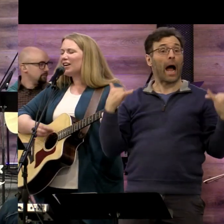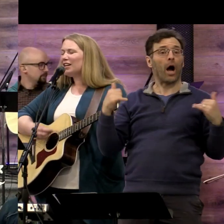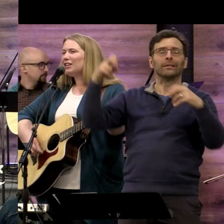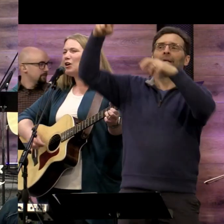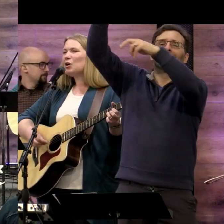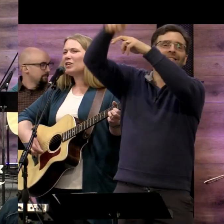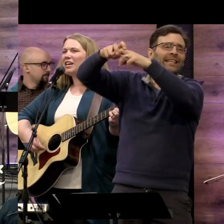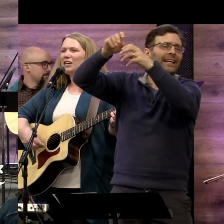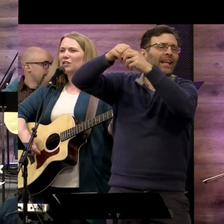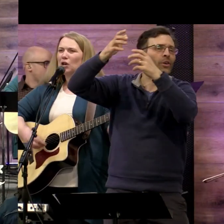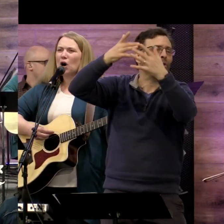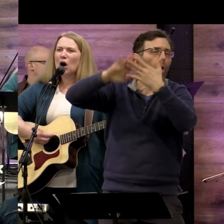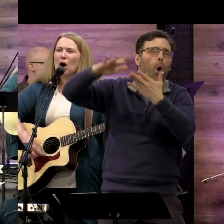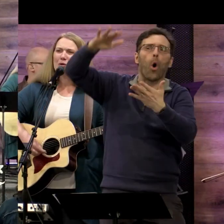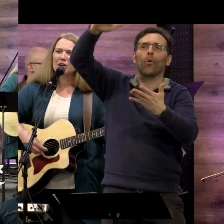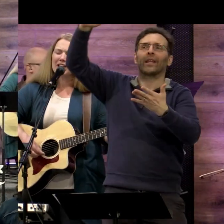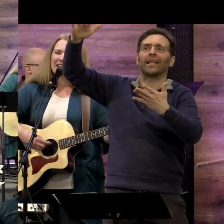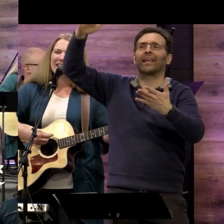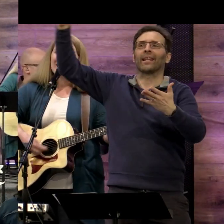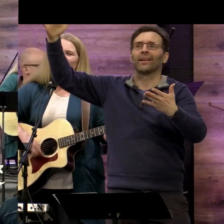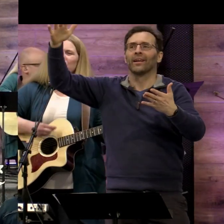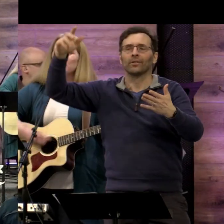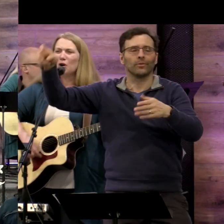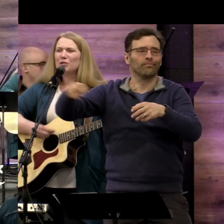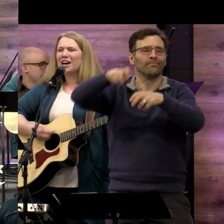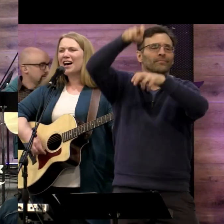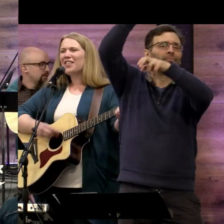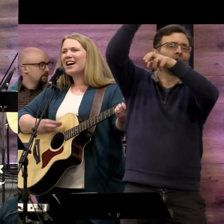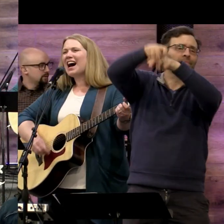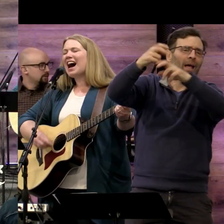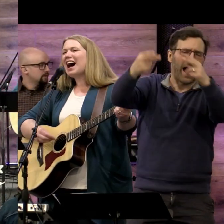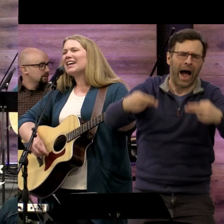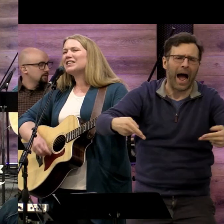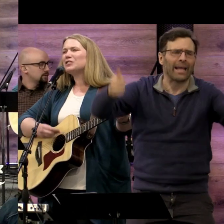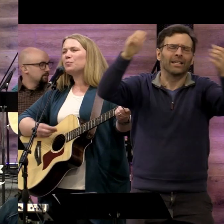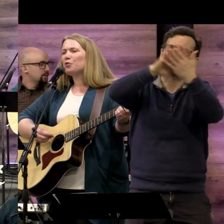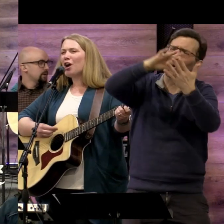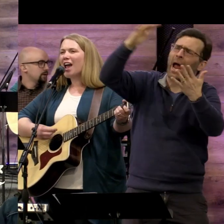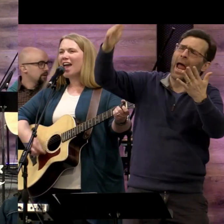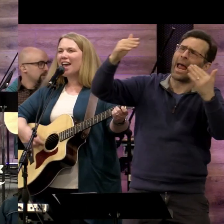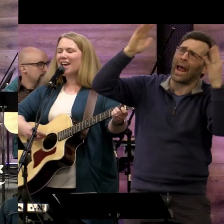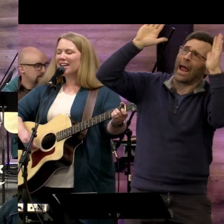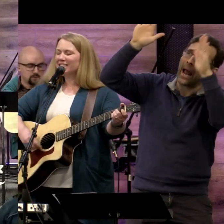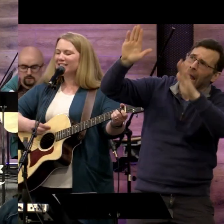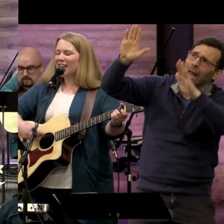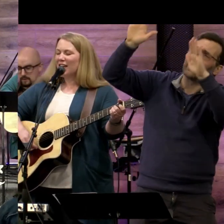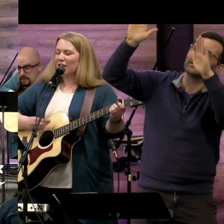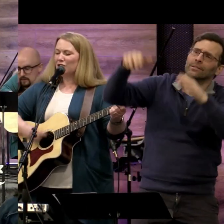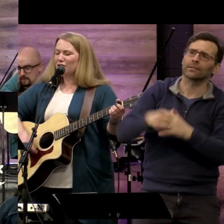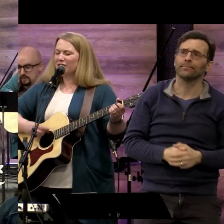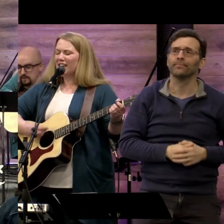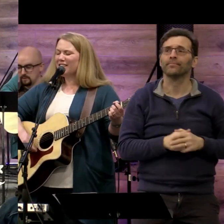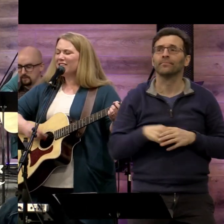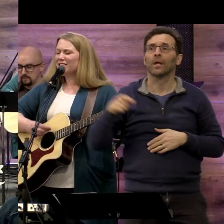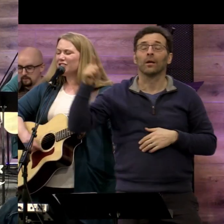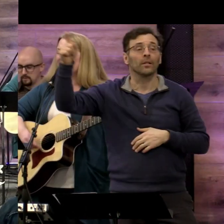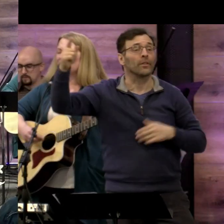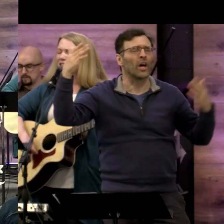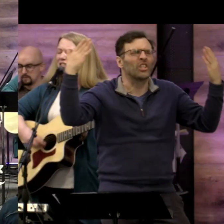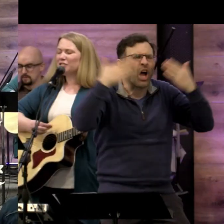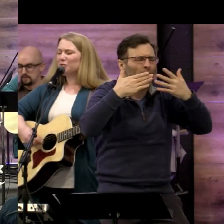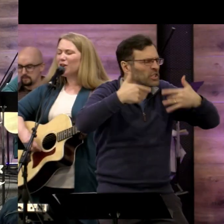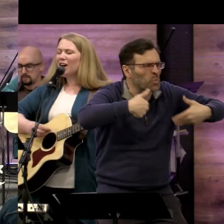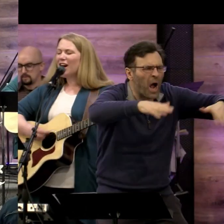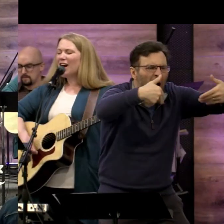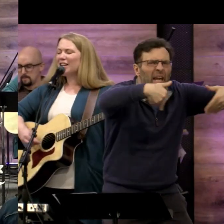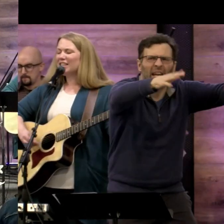seated alone in glory, enthroned on the highest praise. You sent the